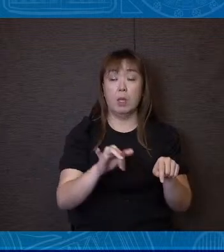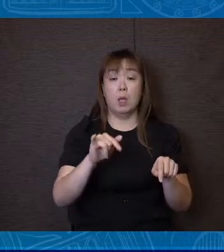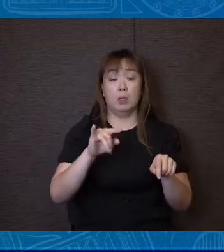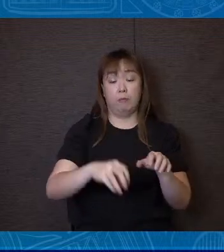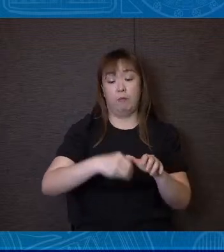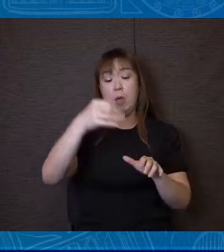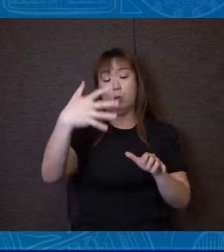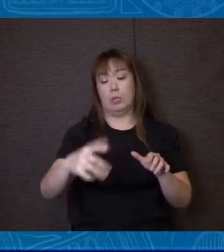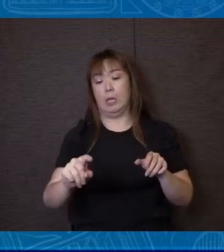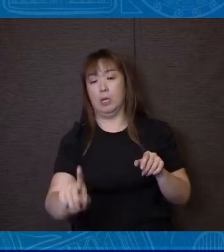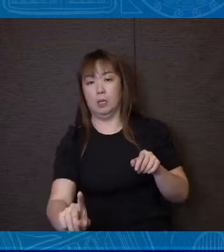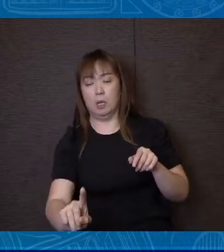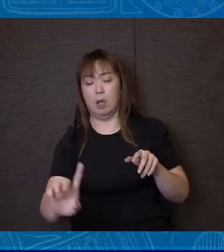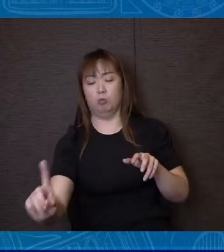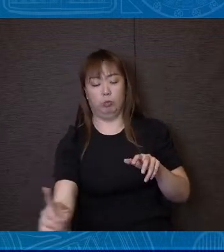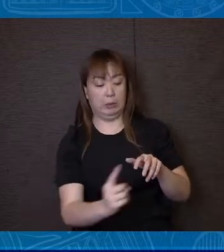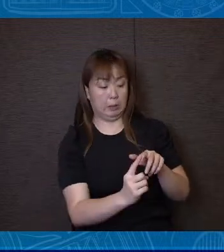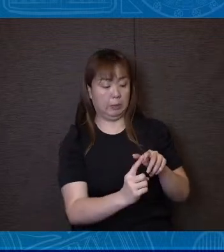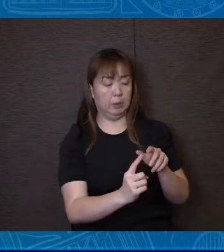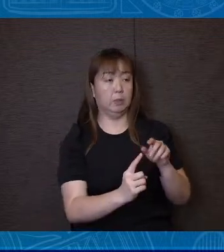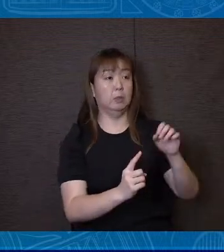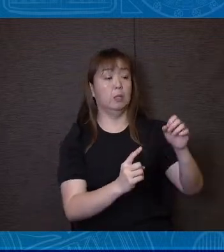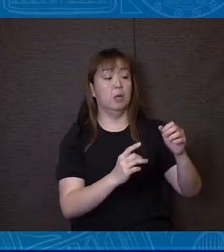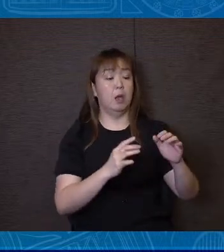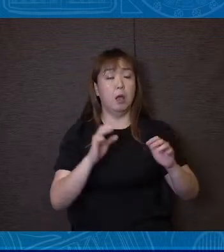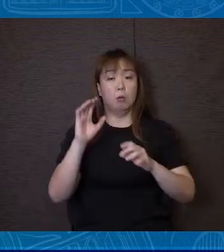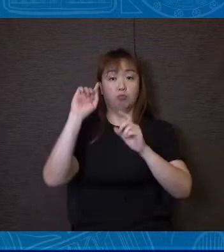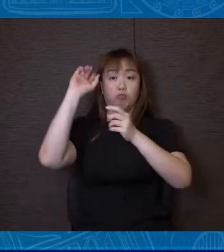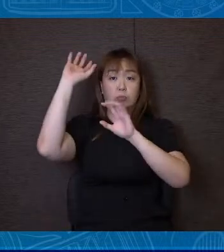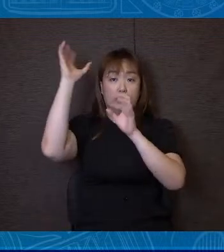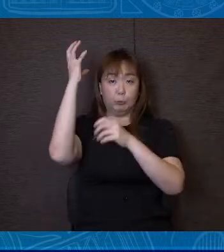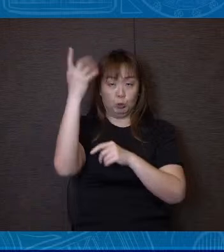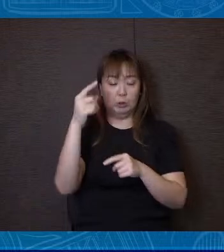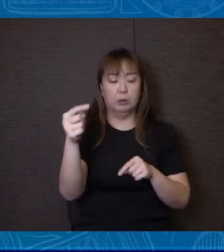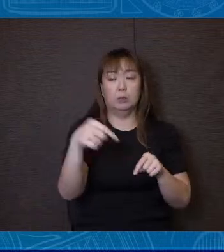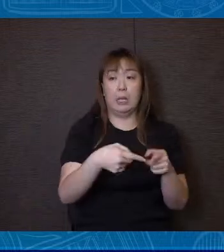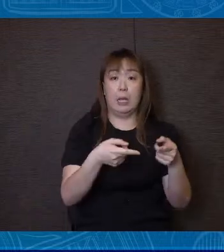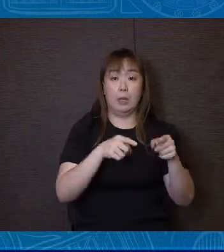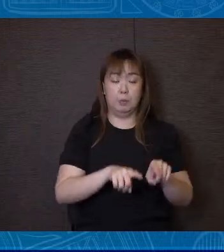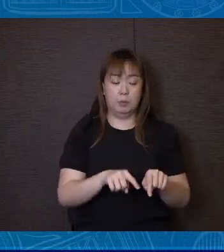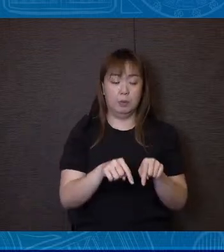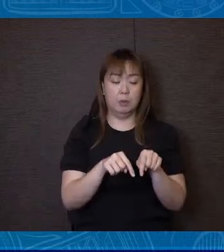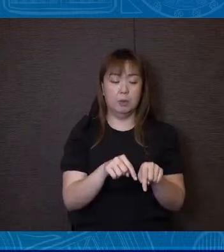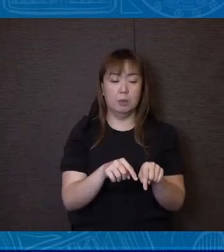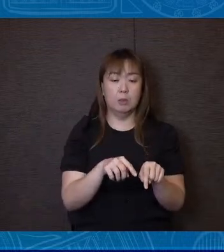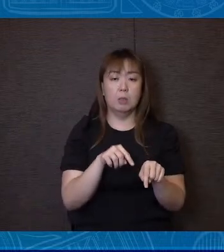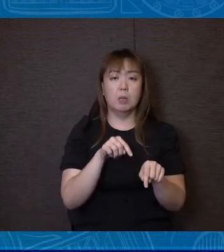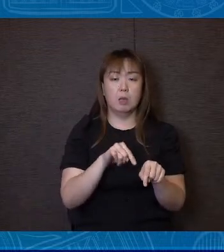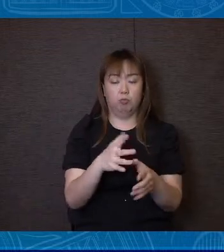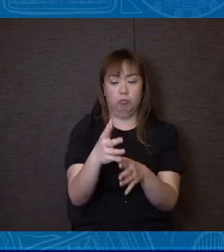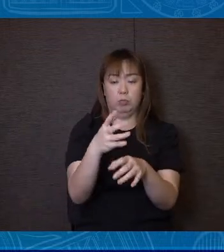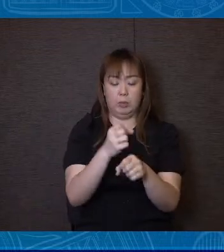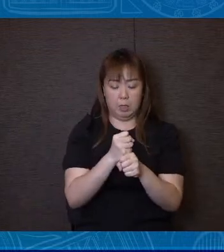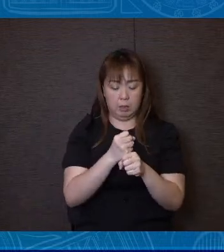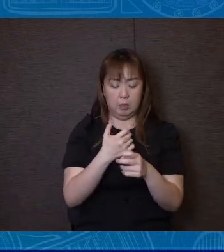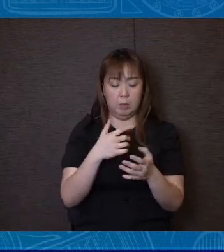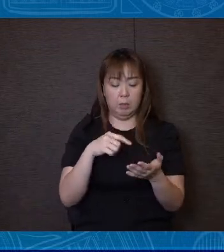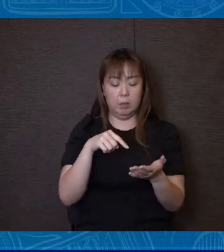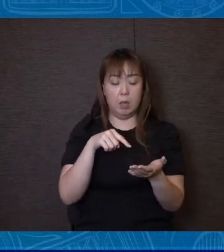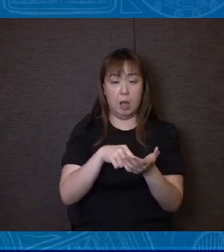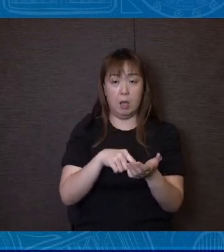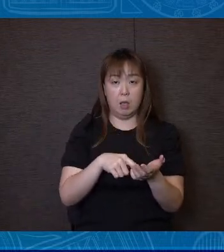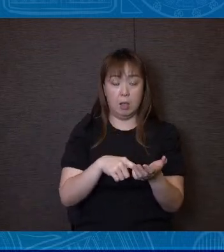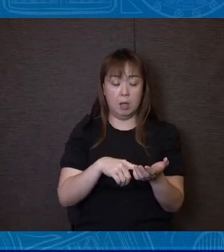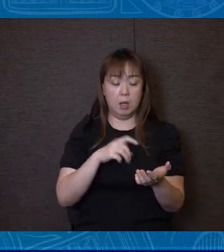the building, but you come in whilst the emergency is still happening. With the new sort of innovations, we can ensure that you receive a message even if you weren't there during the